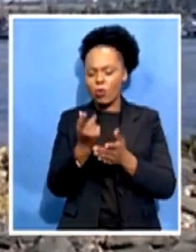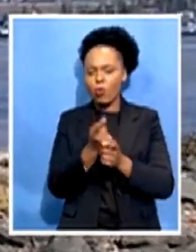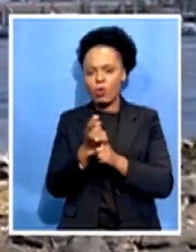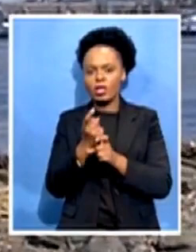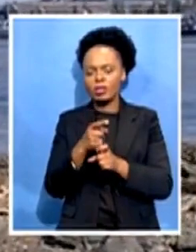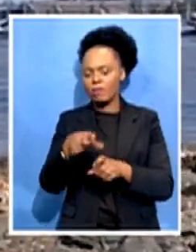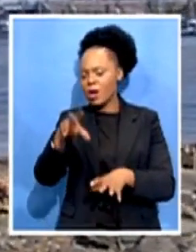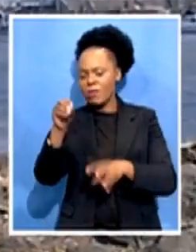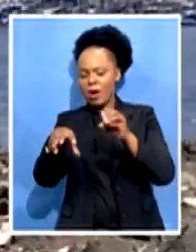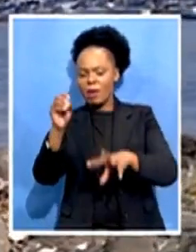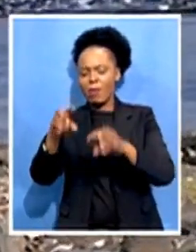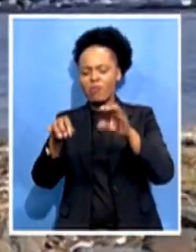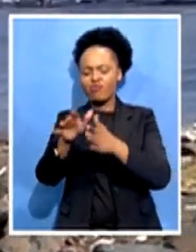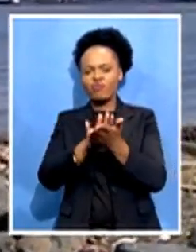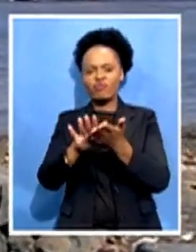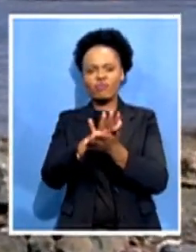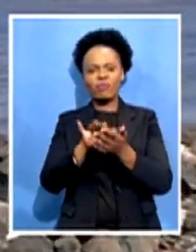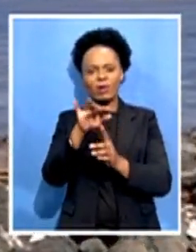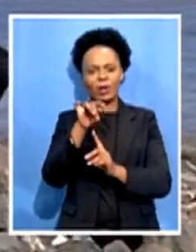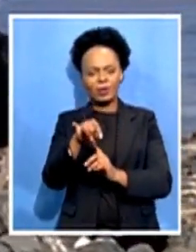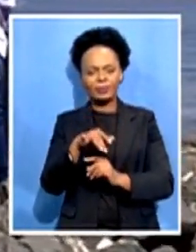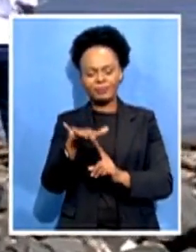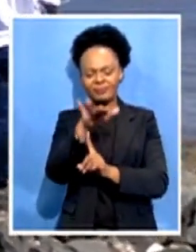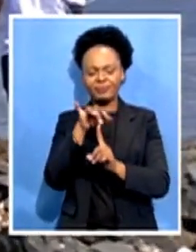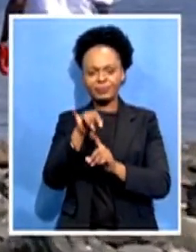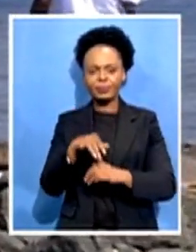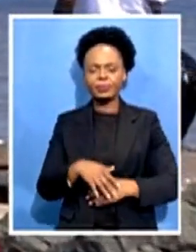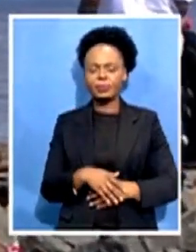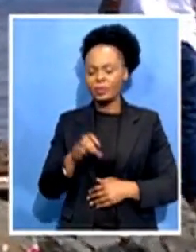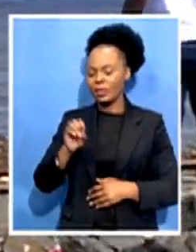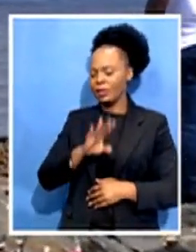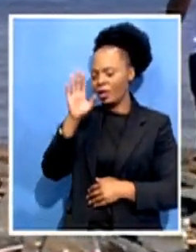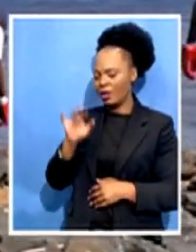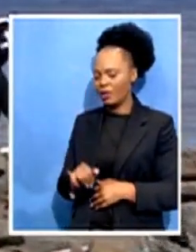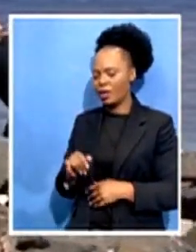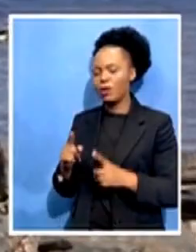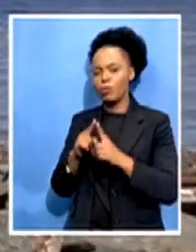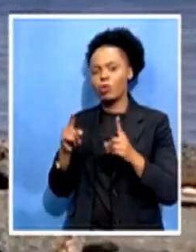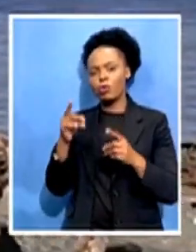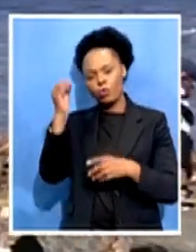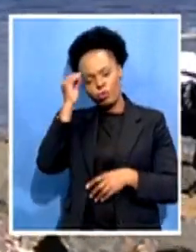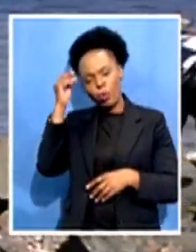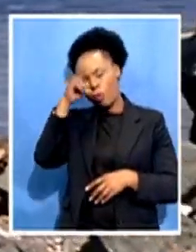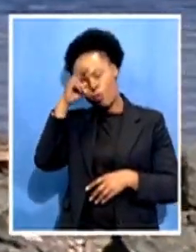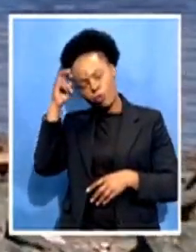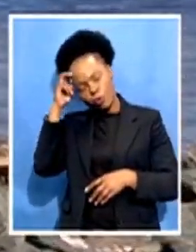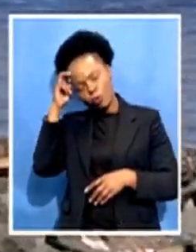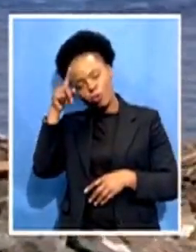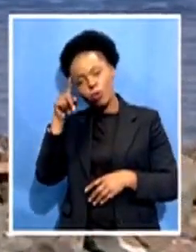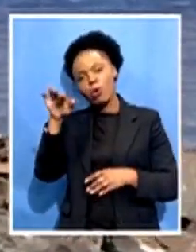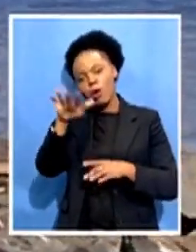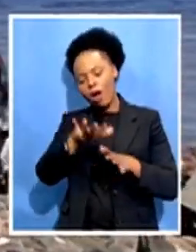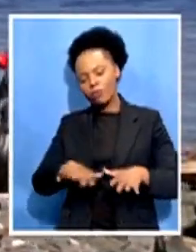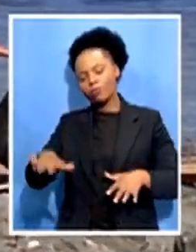with South Africa, we are known as the blue planet for a reason, because 75% of our water, of our planet, is